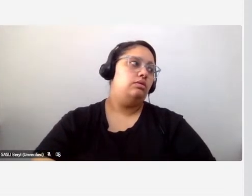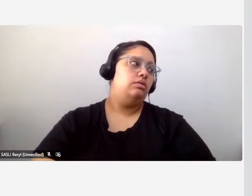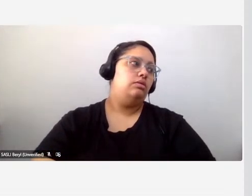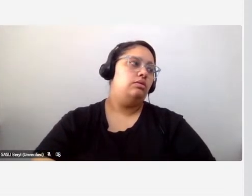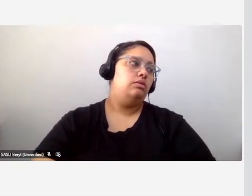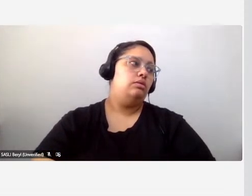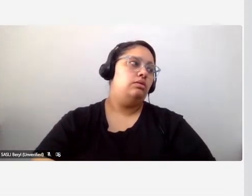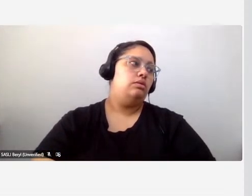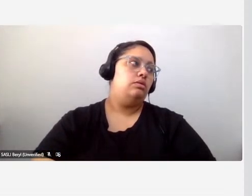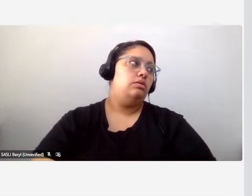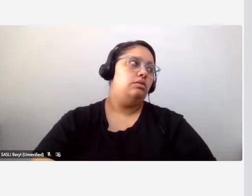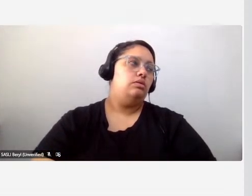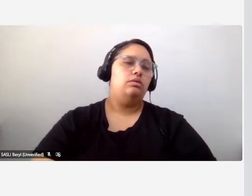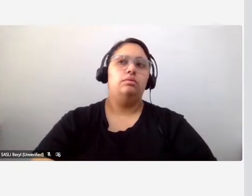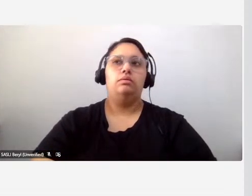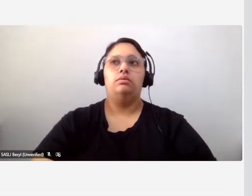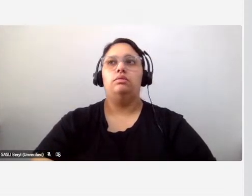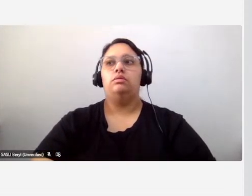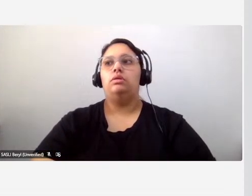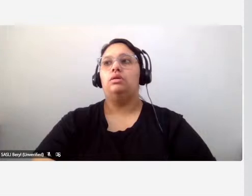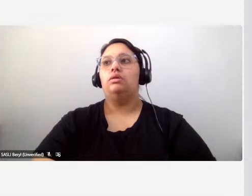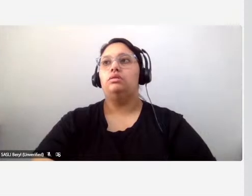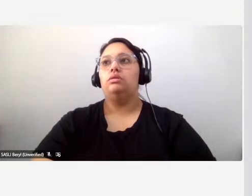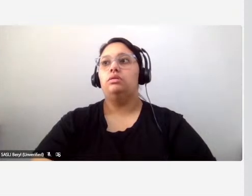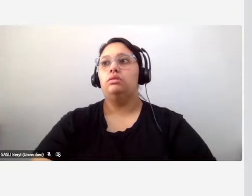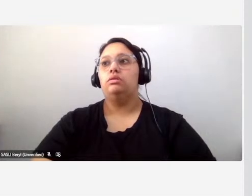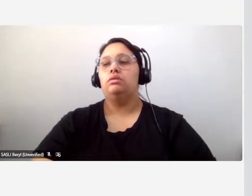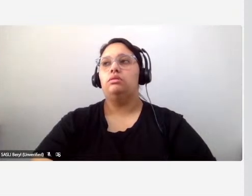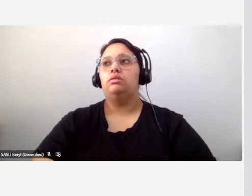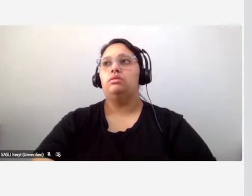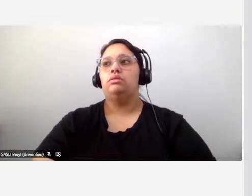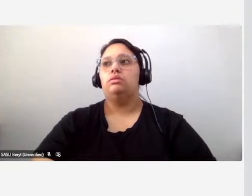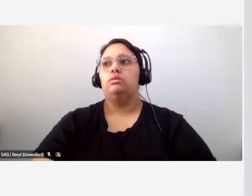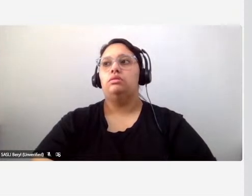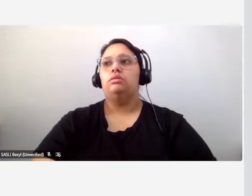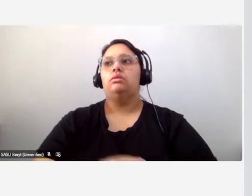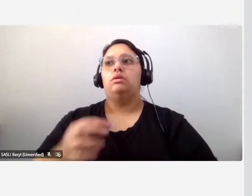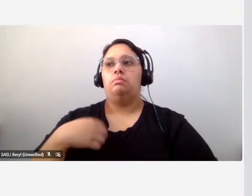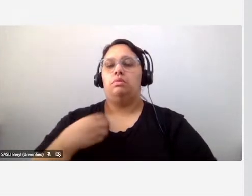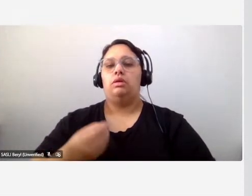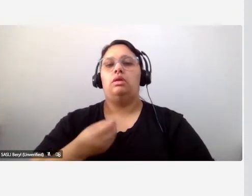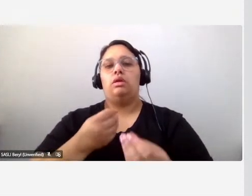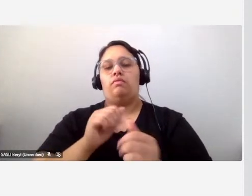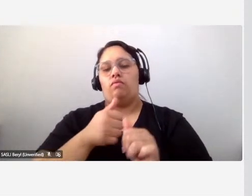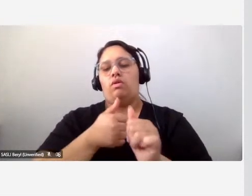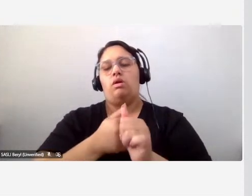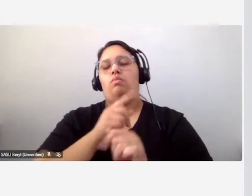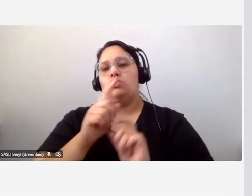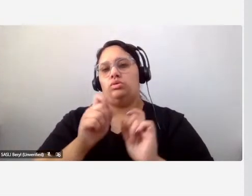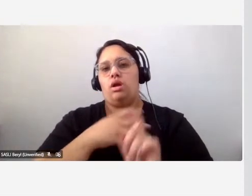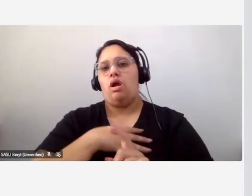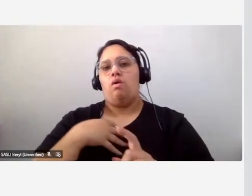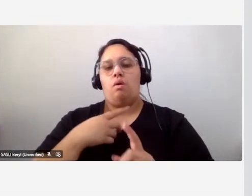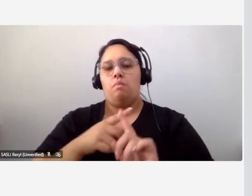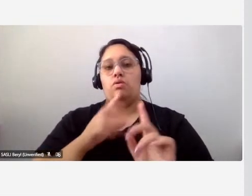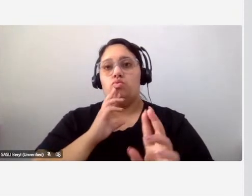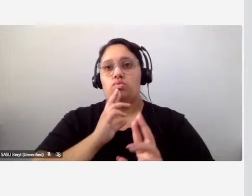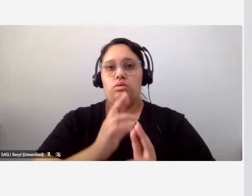How long have they been there? You know, I'll come back with a follow-up question on this one as soon as you respond